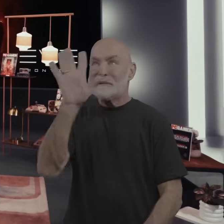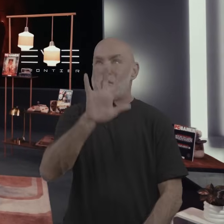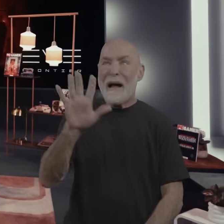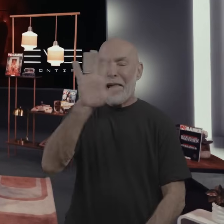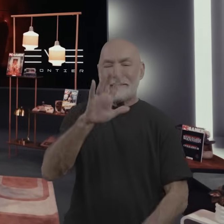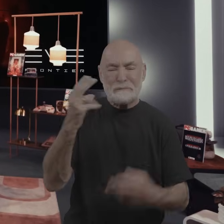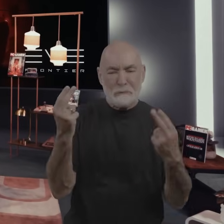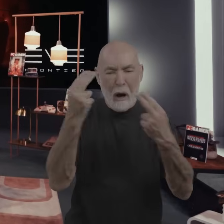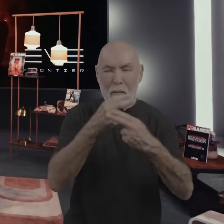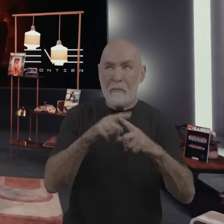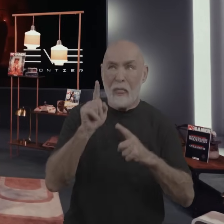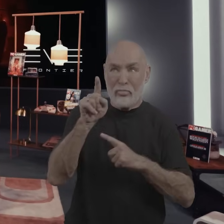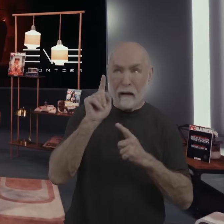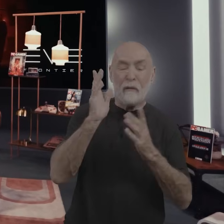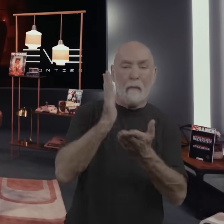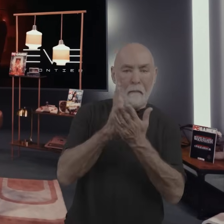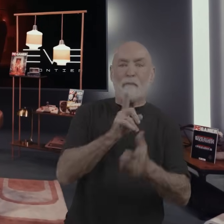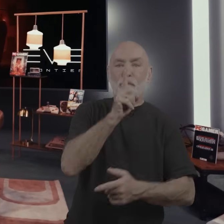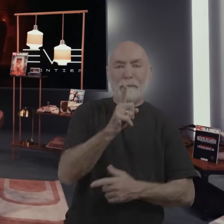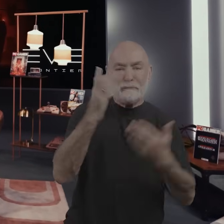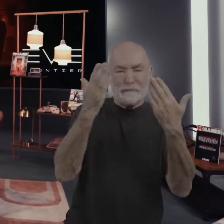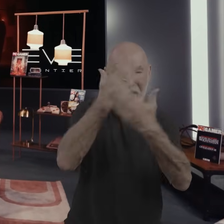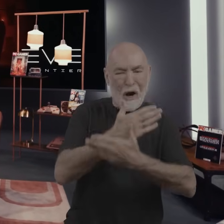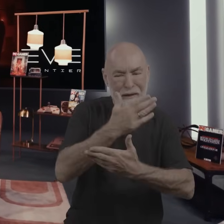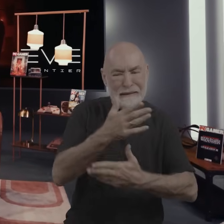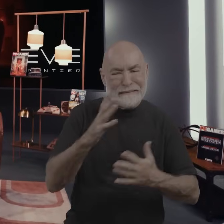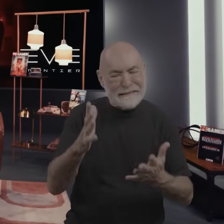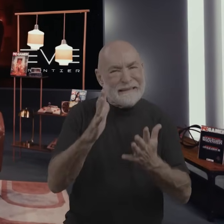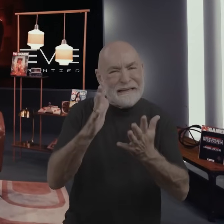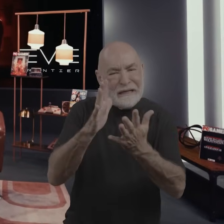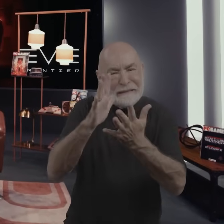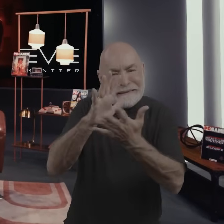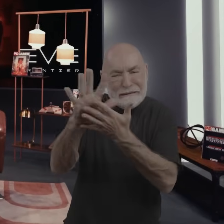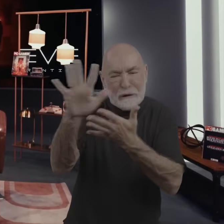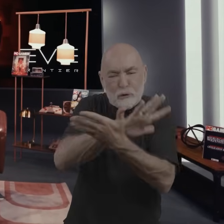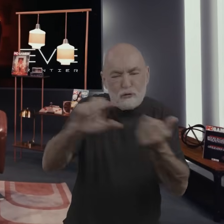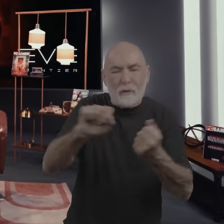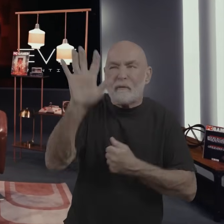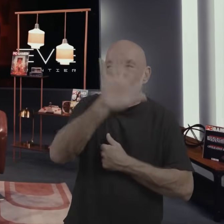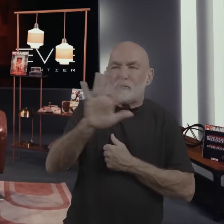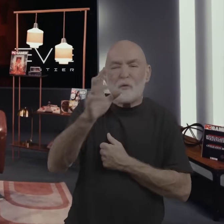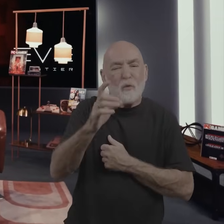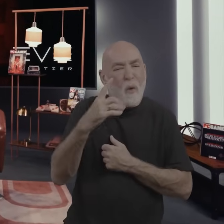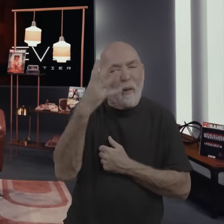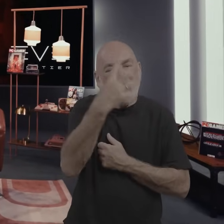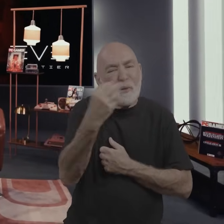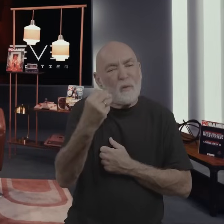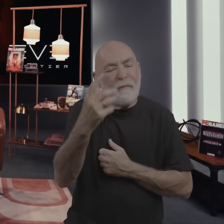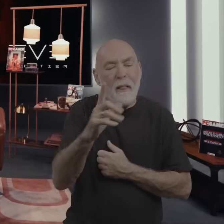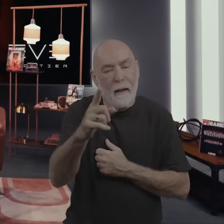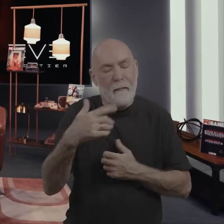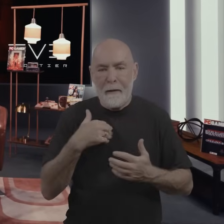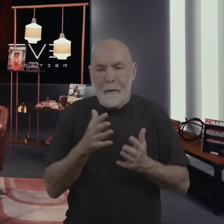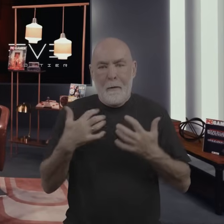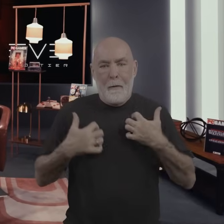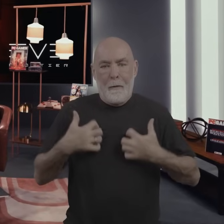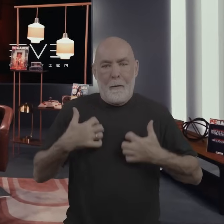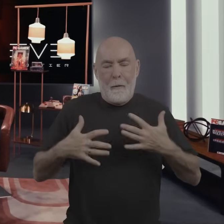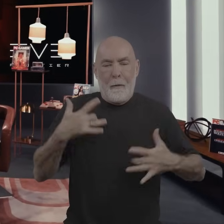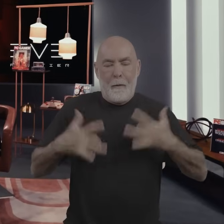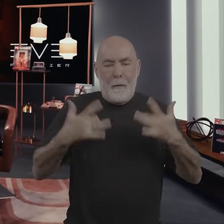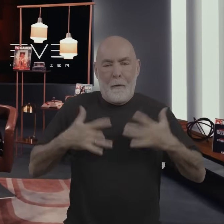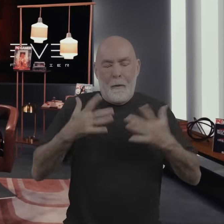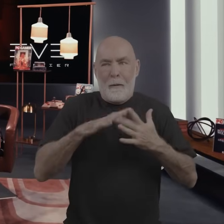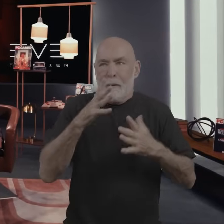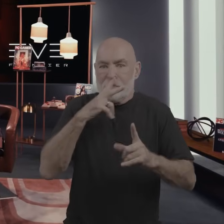Wow, I knew space was dark, but that was dark. CCP really knows how to make the destruction of the universe look kind of beautiful. I'm honestly looking forward